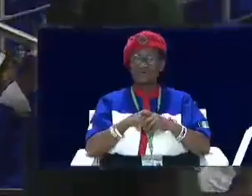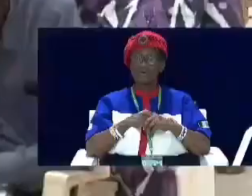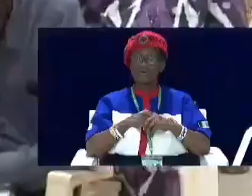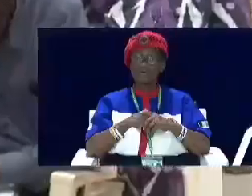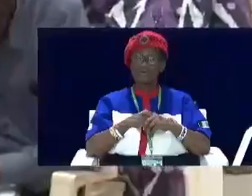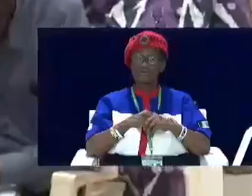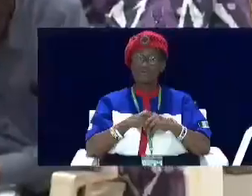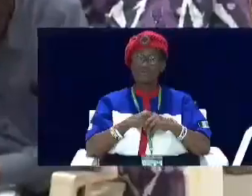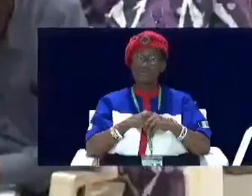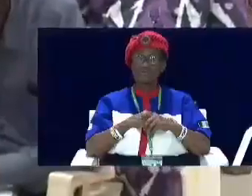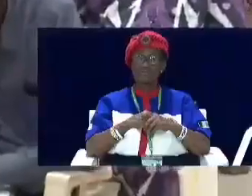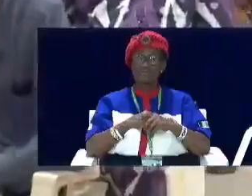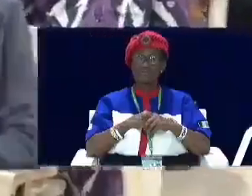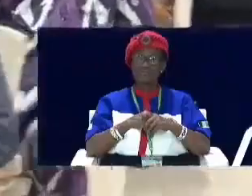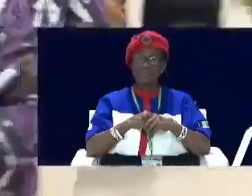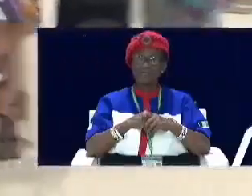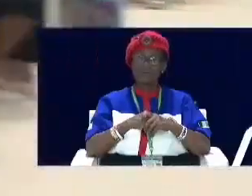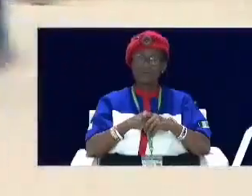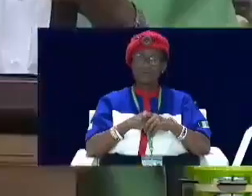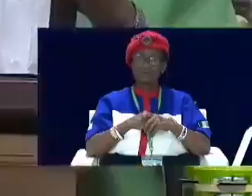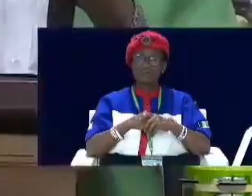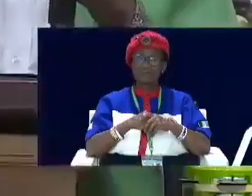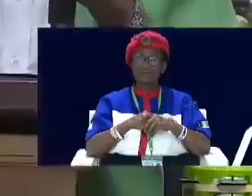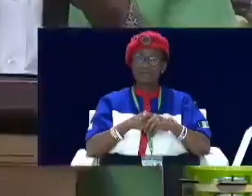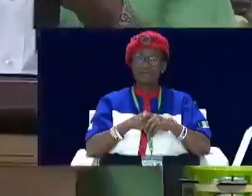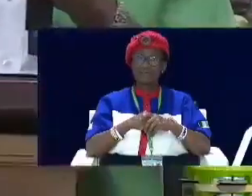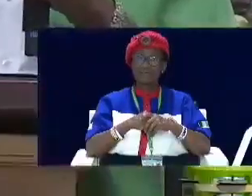Iru eni be ko ni rodun tuntun.